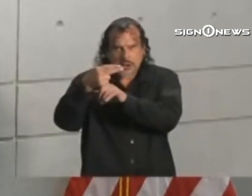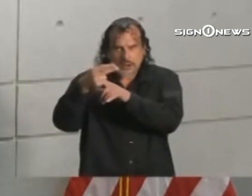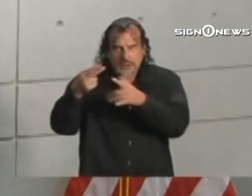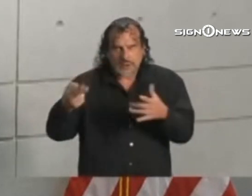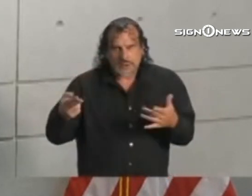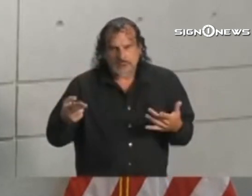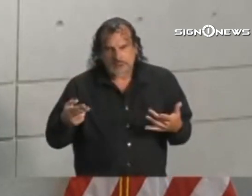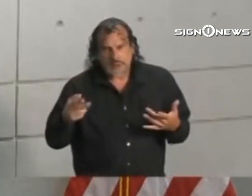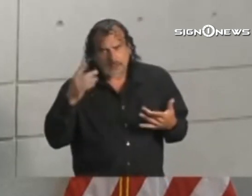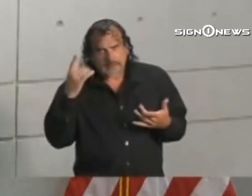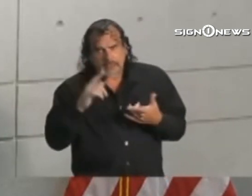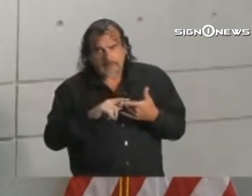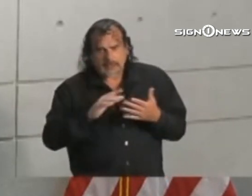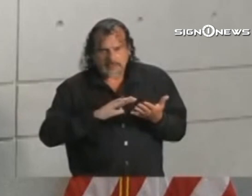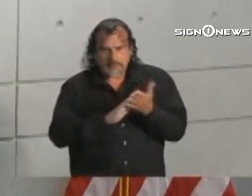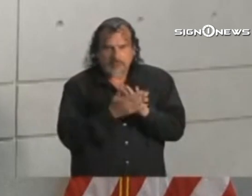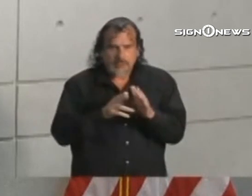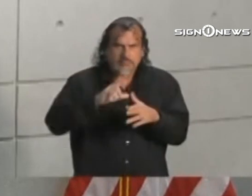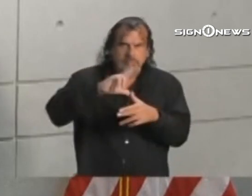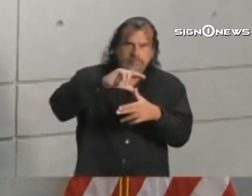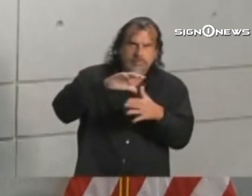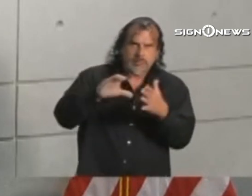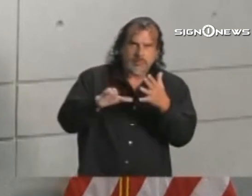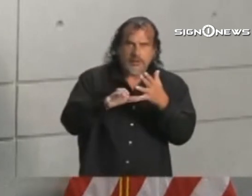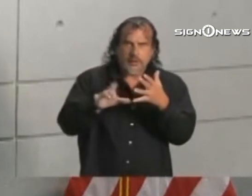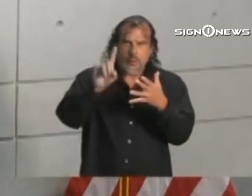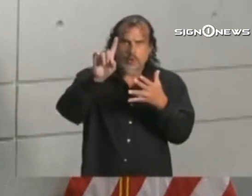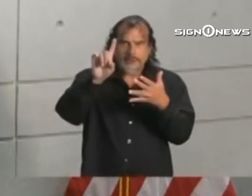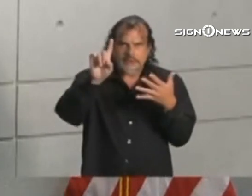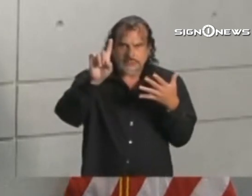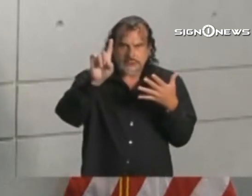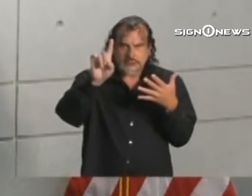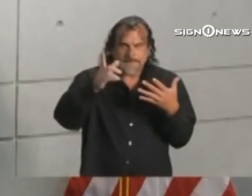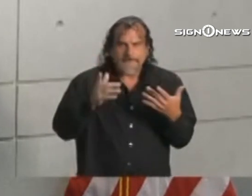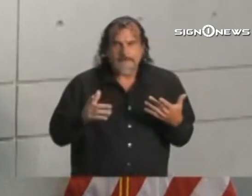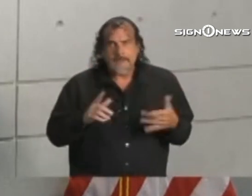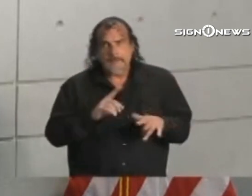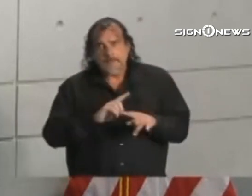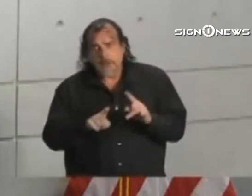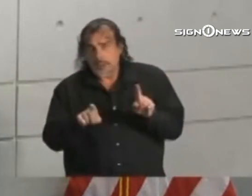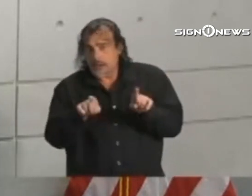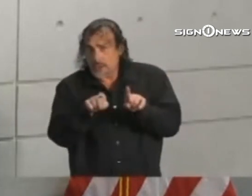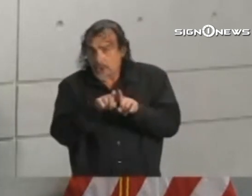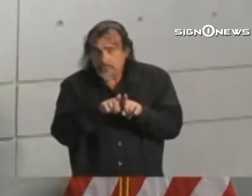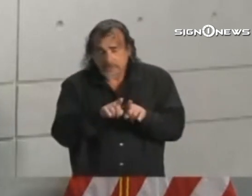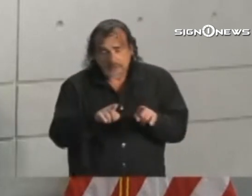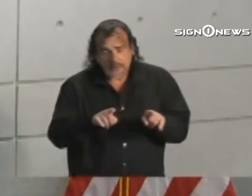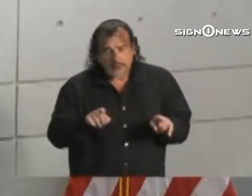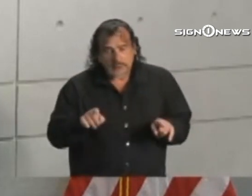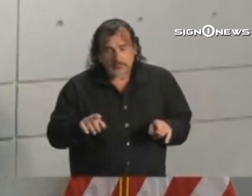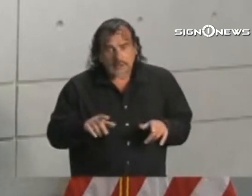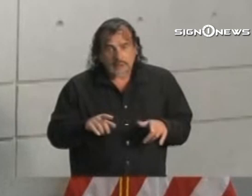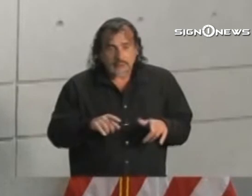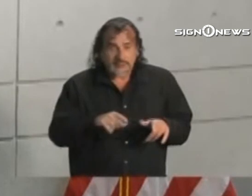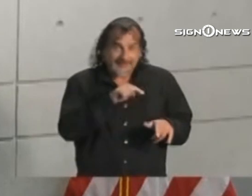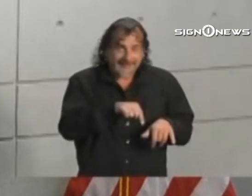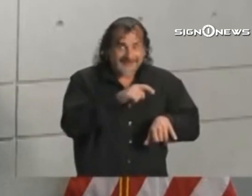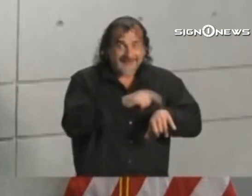is what makes it a Category 1 hurricane. But I'll also remind you that at this point in Hurricane